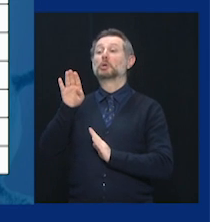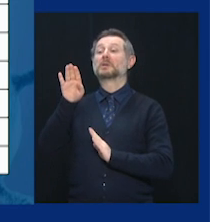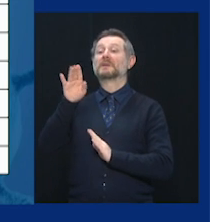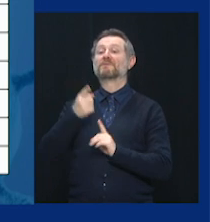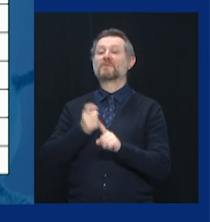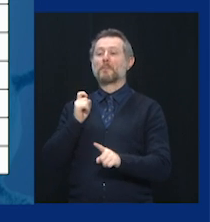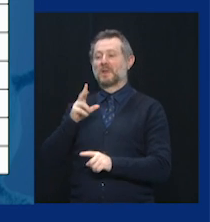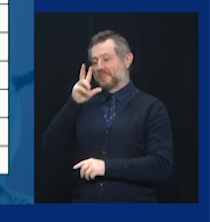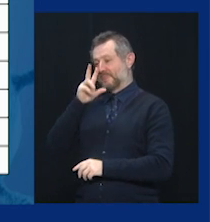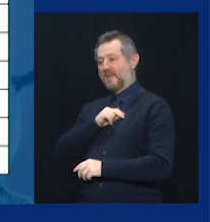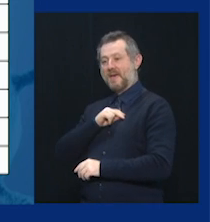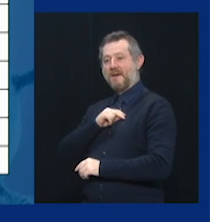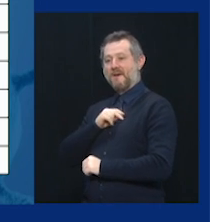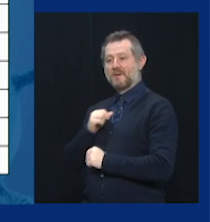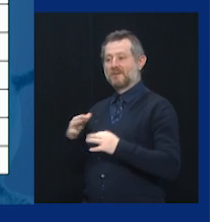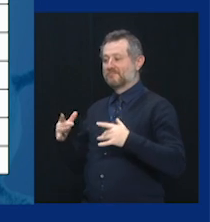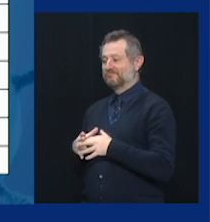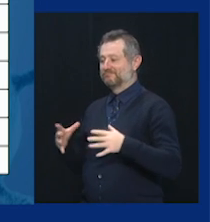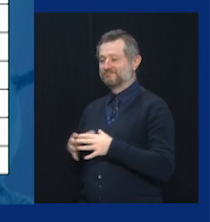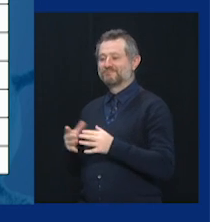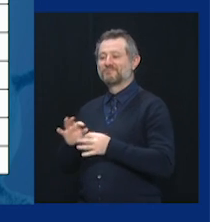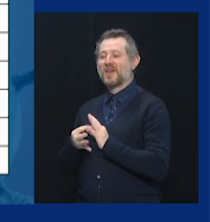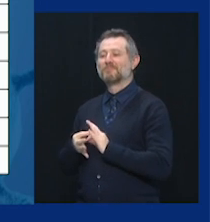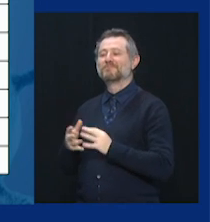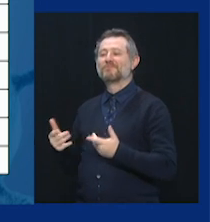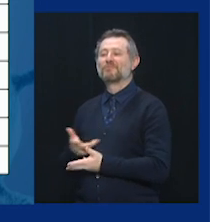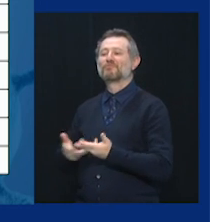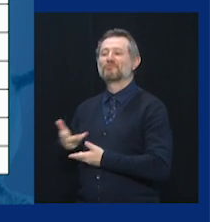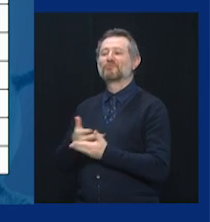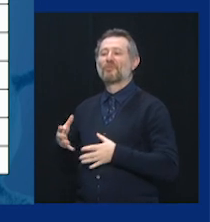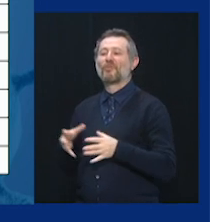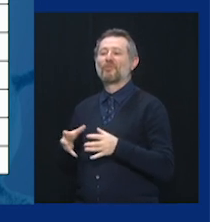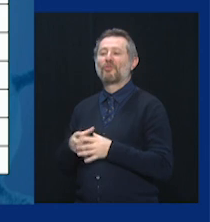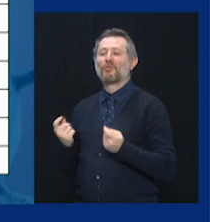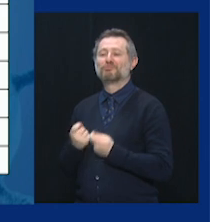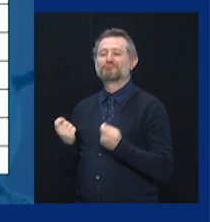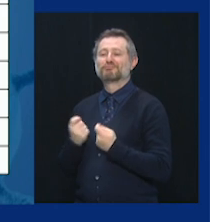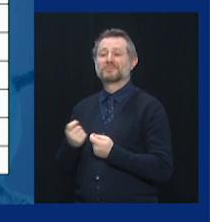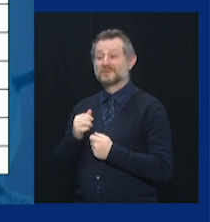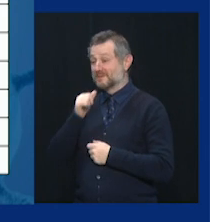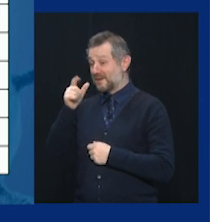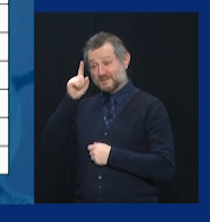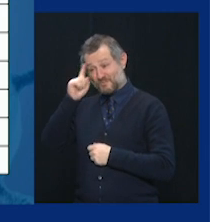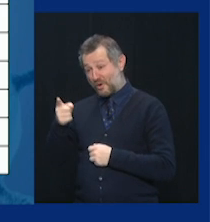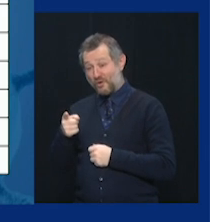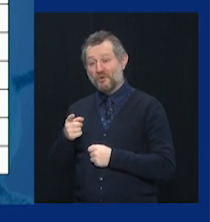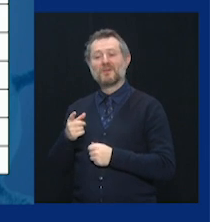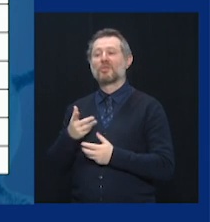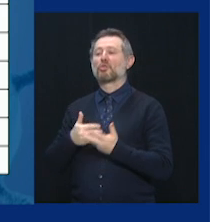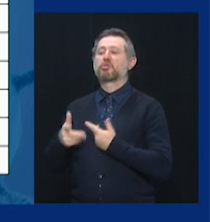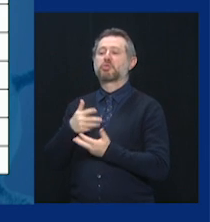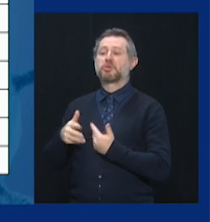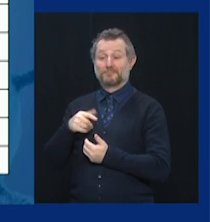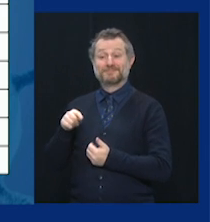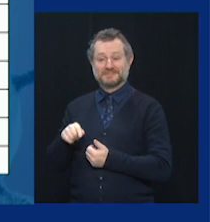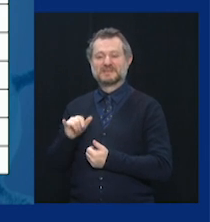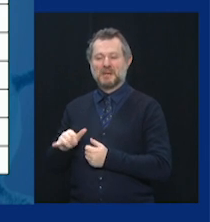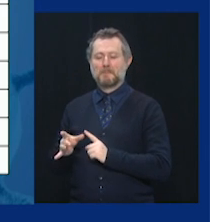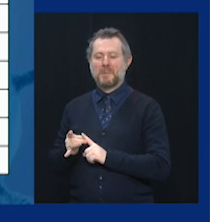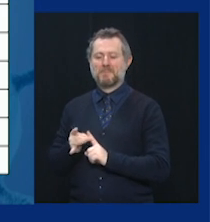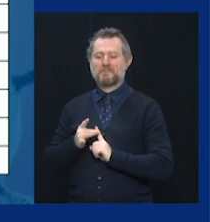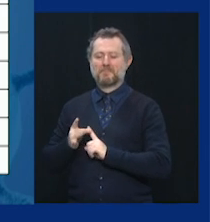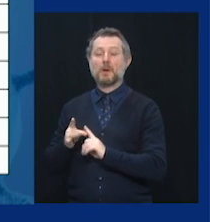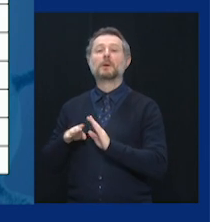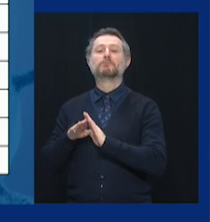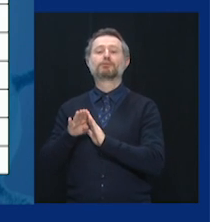People gathered for Thanksgiving, social gatherings. If they weren't smart, infection rate went up. Week later or